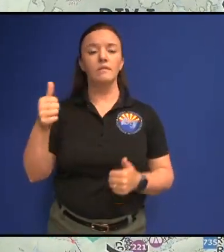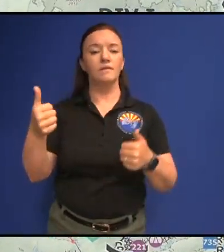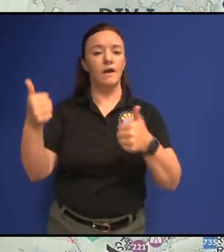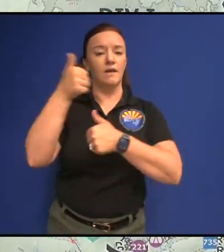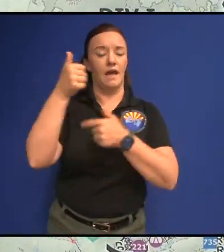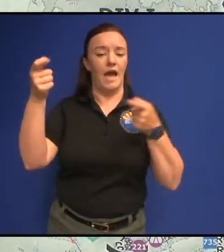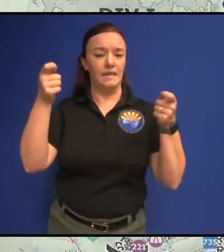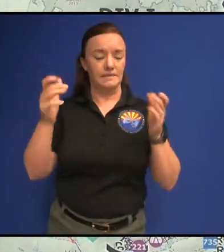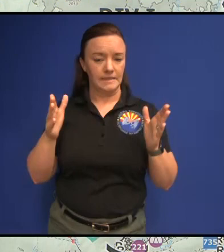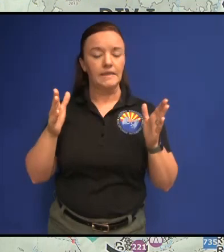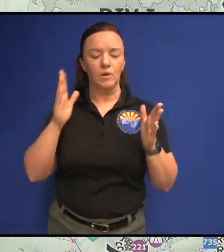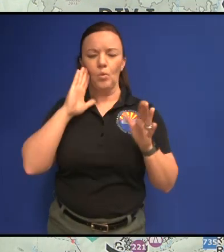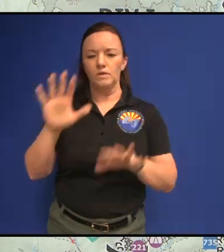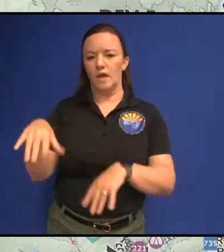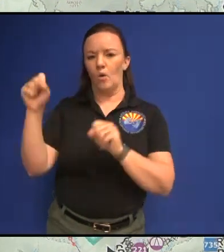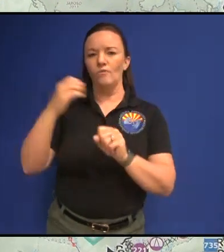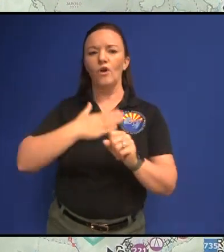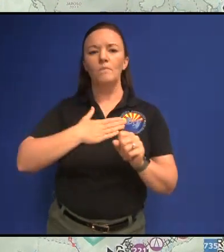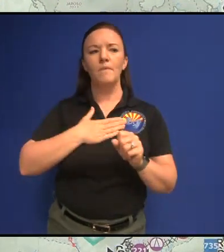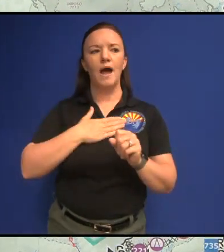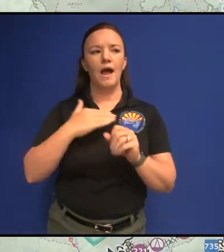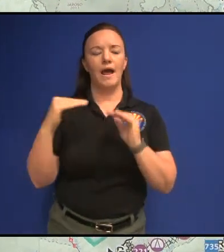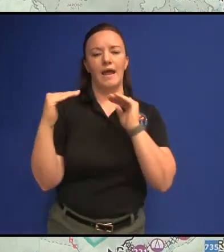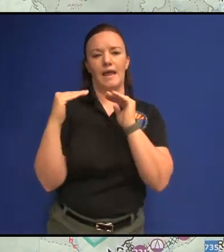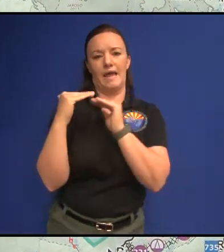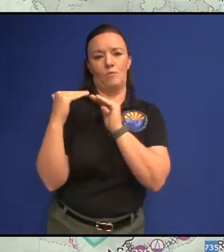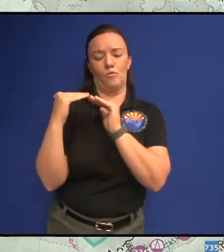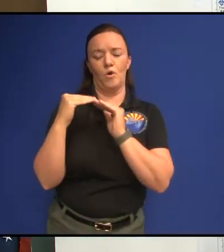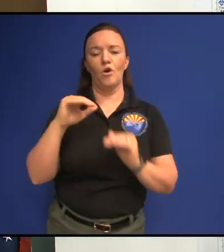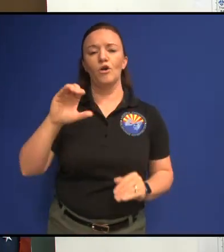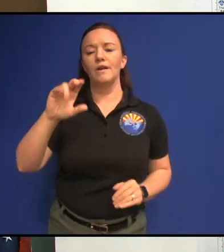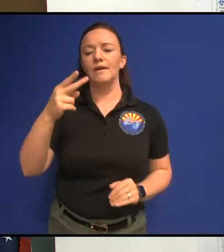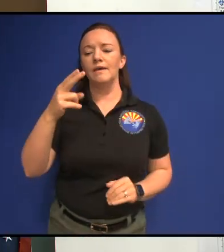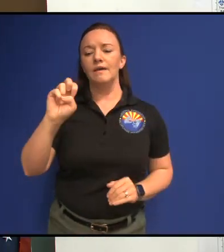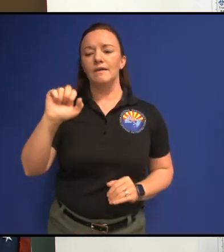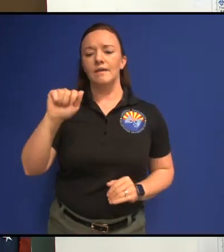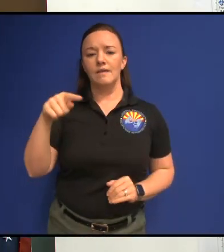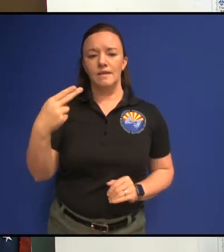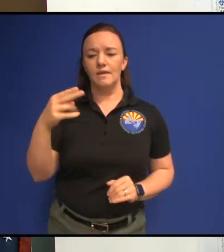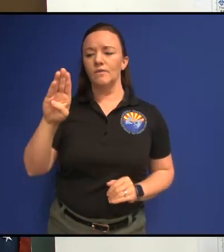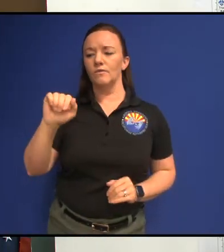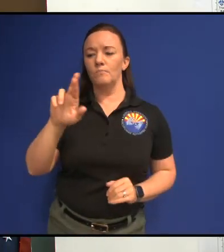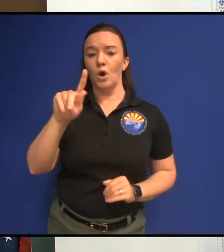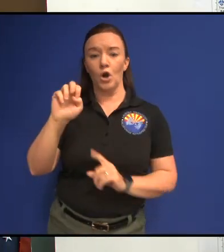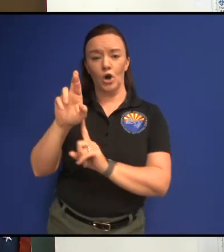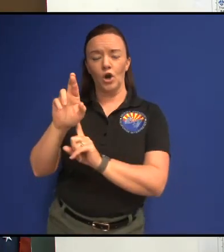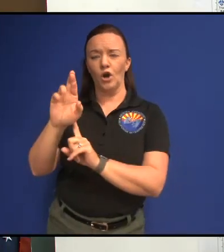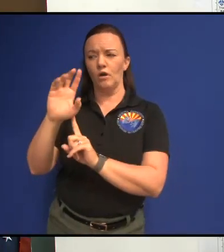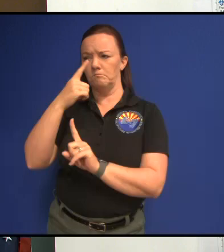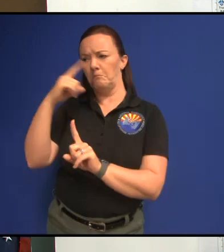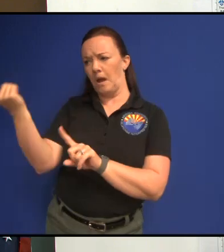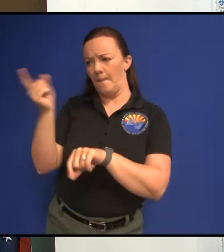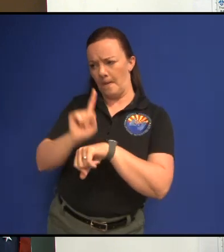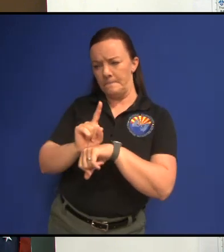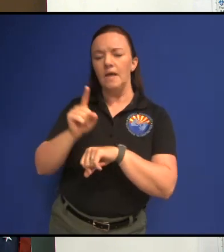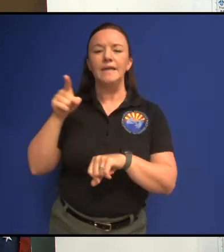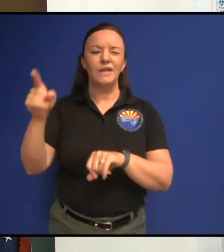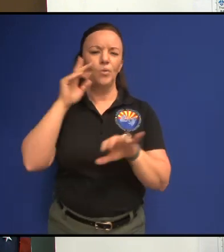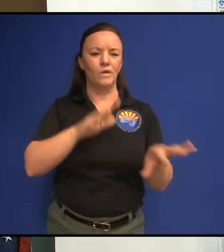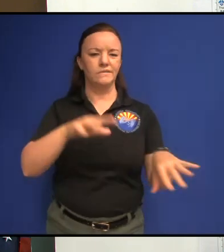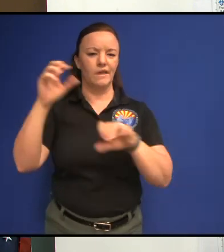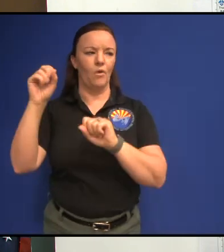My counterpart, Heath Barker. Heath, if you want to come up here. He'll be taking over these Facebook